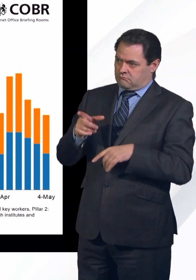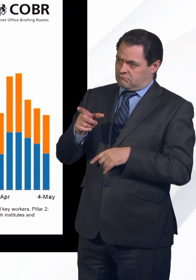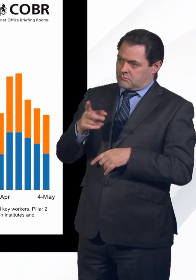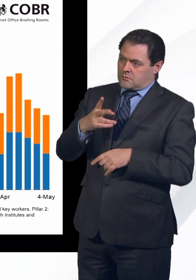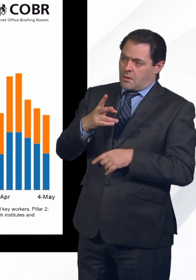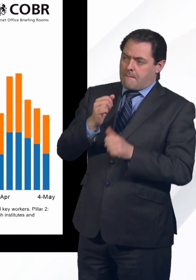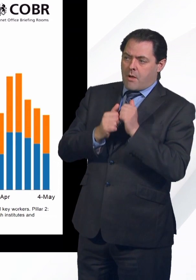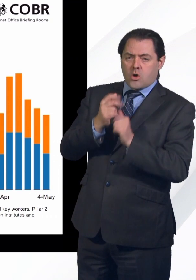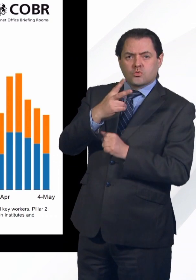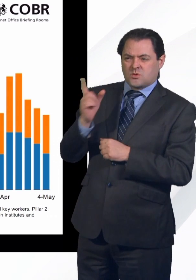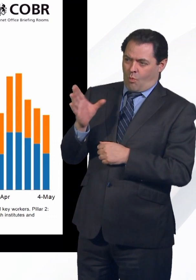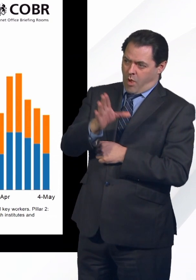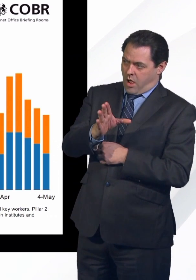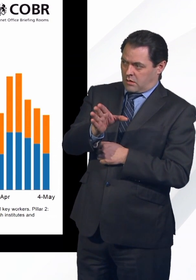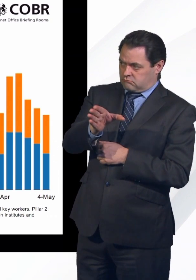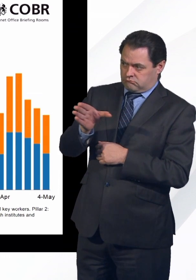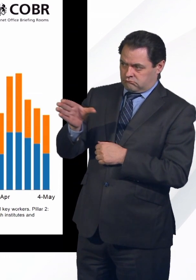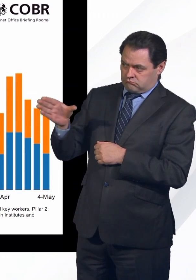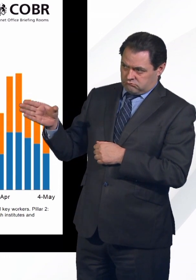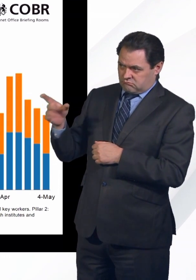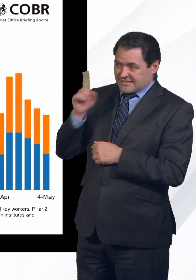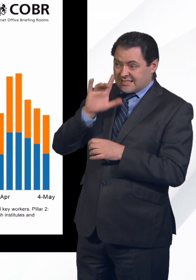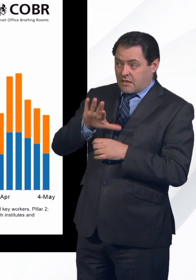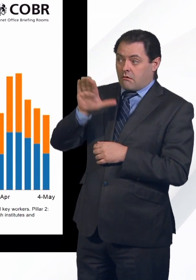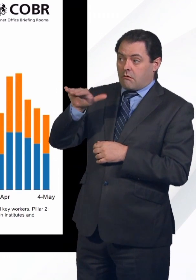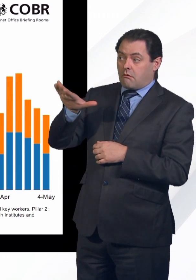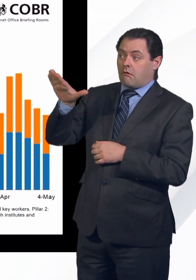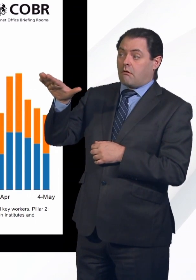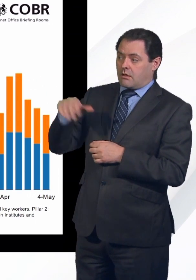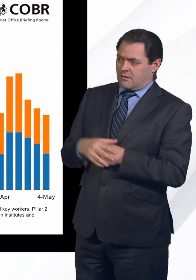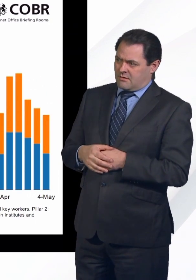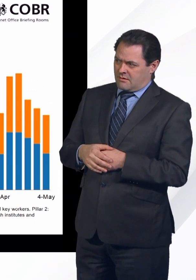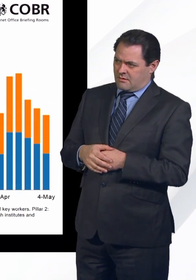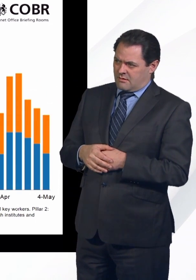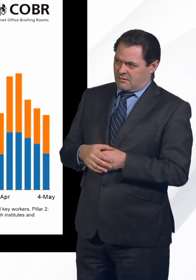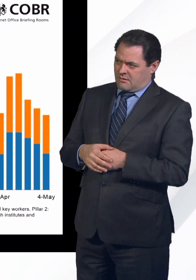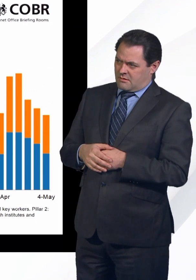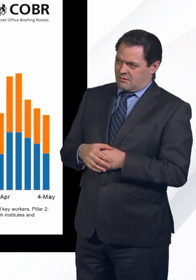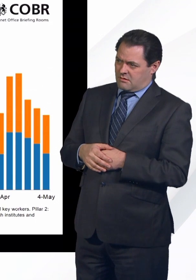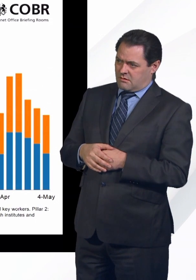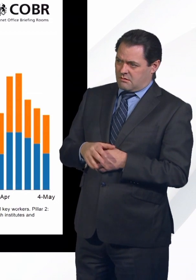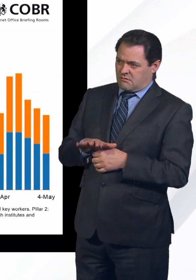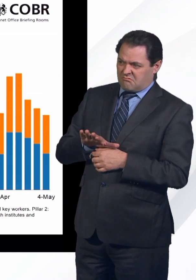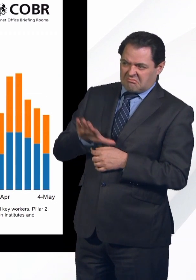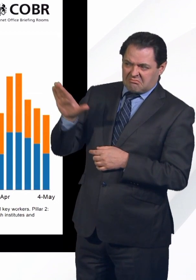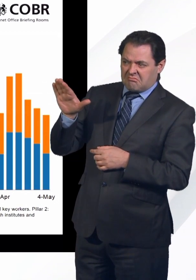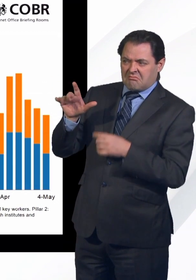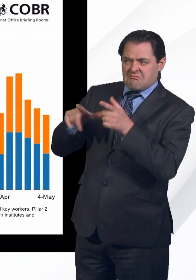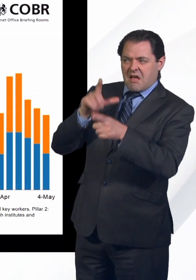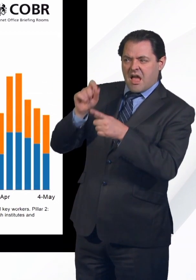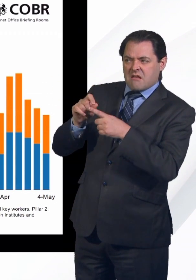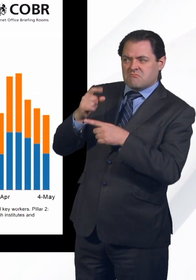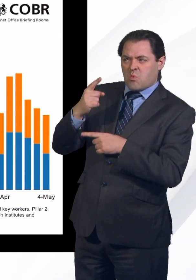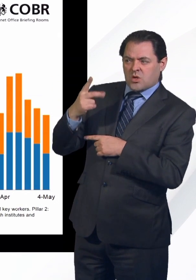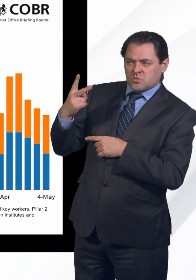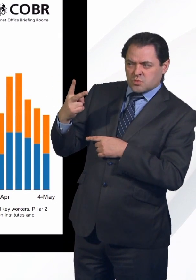of March, you can see that obvious peak up to a high level in early April. And then